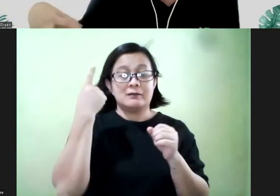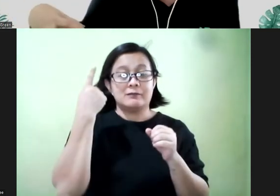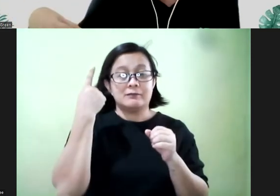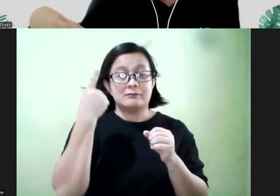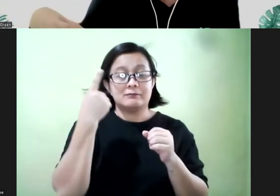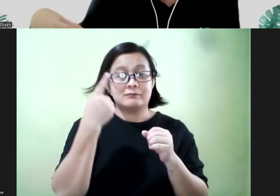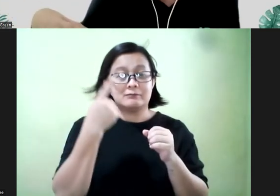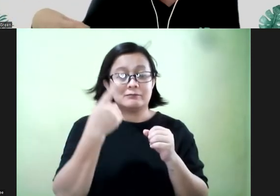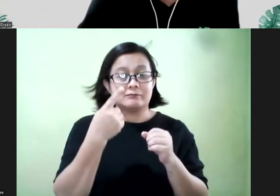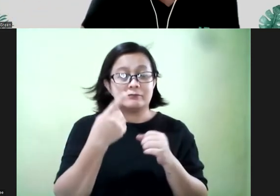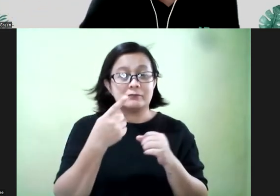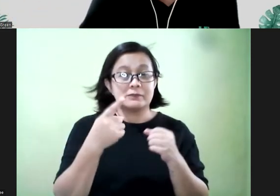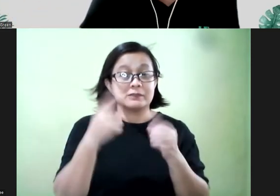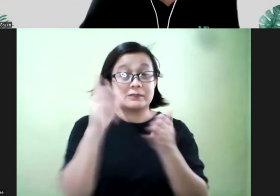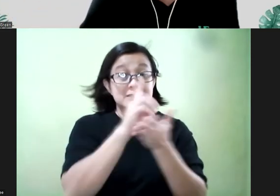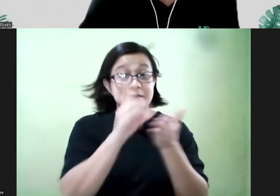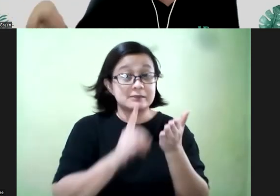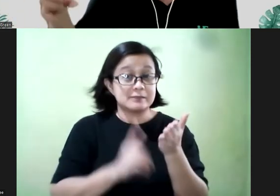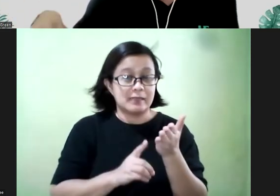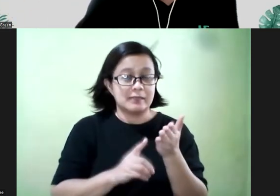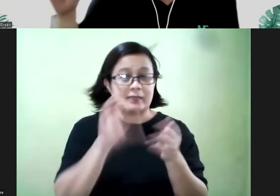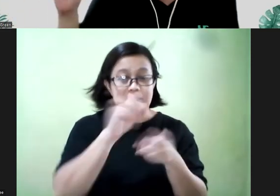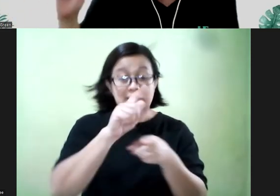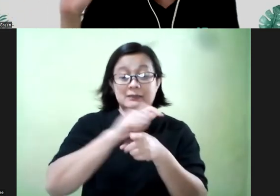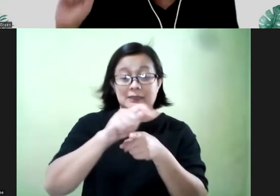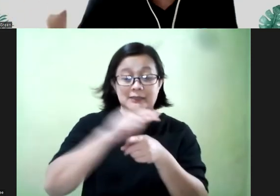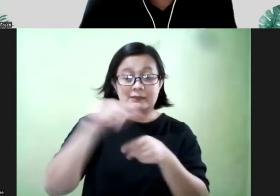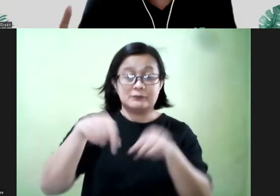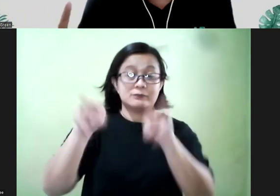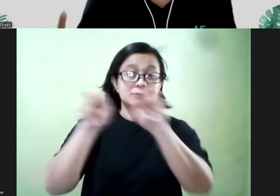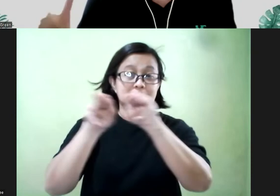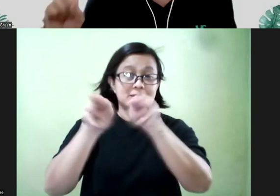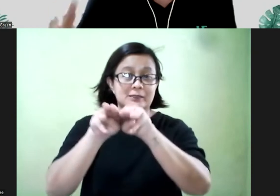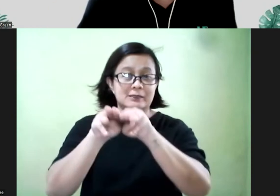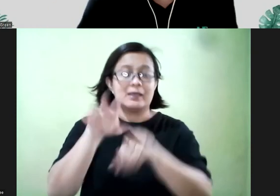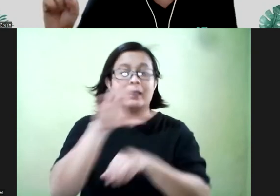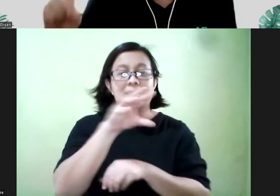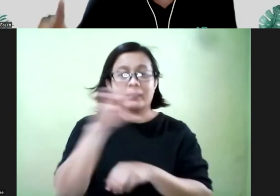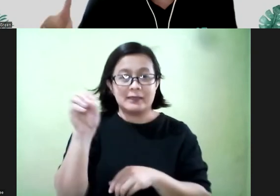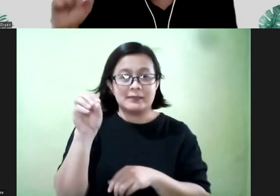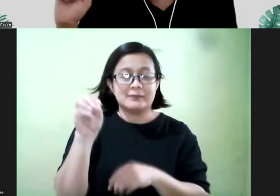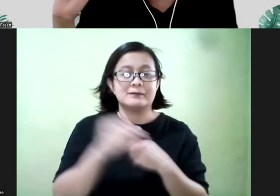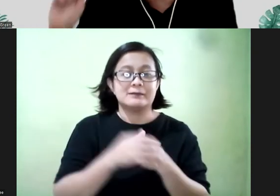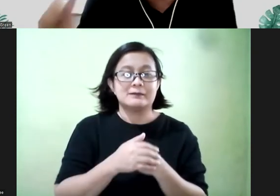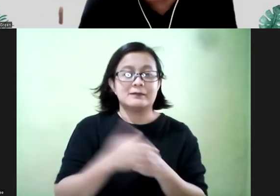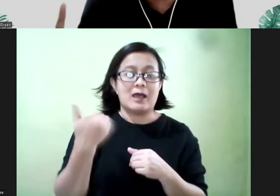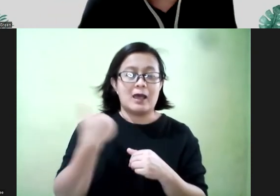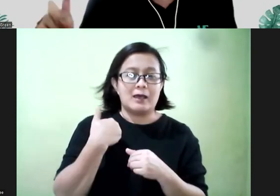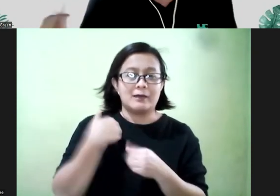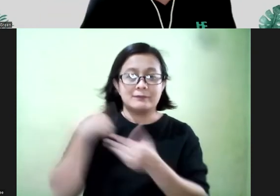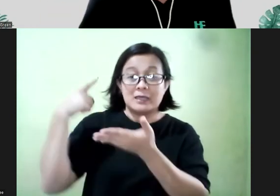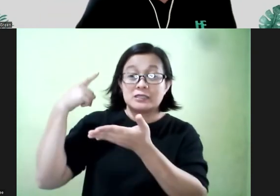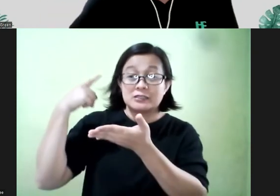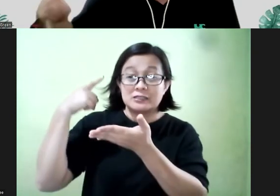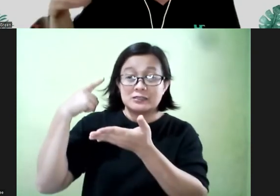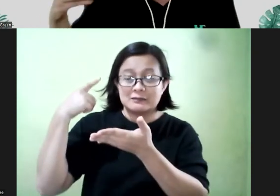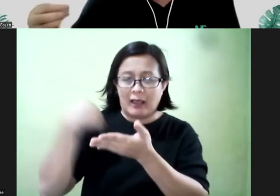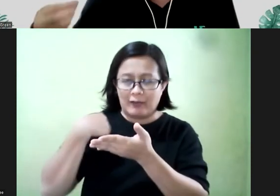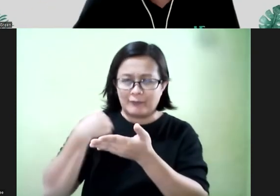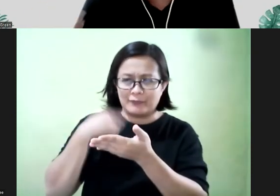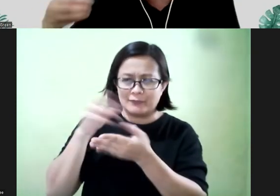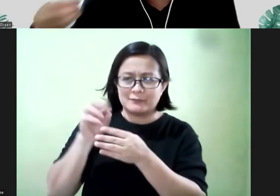I had them here trained here in Marikina. And then aside from that, I also had them check in a hotel so they